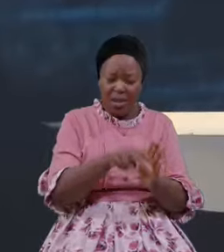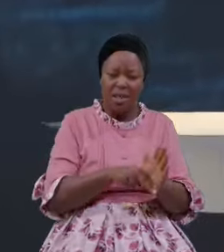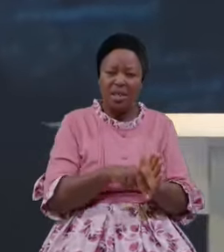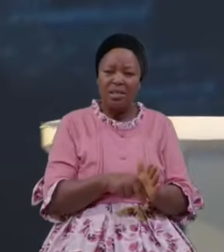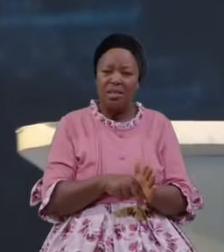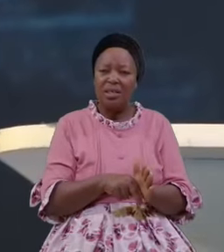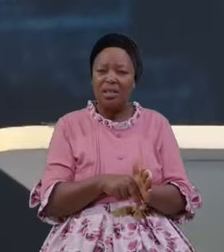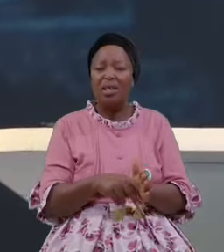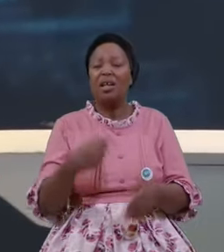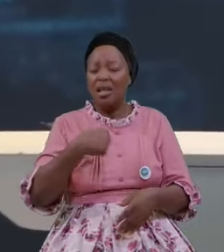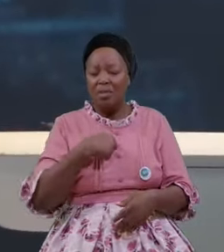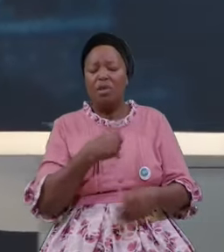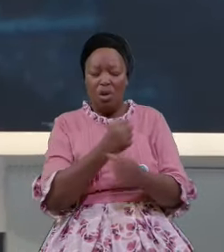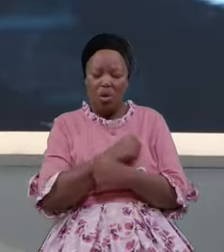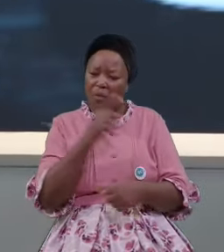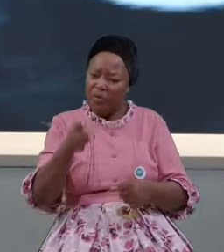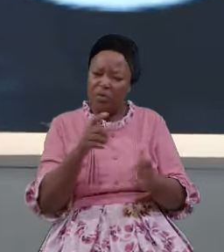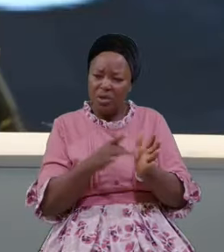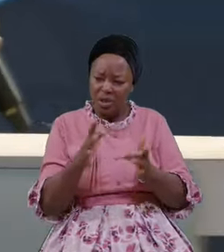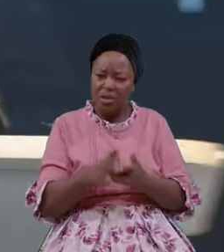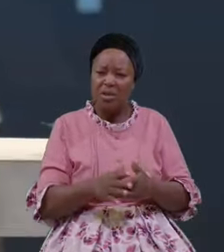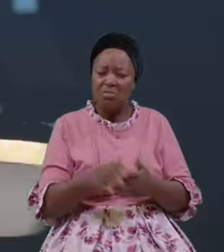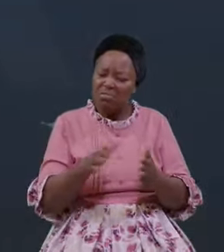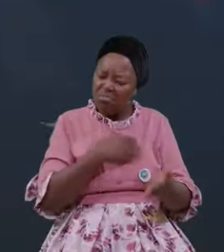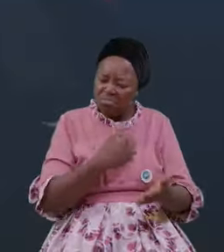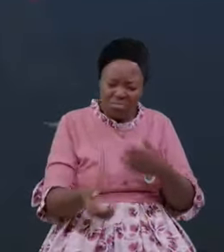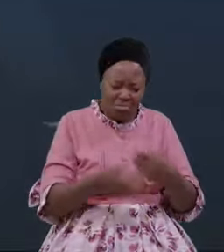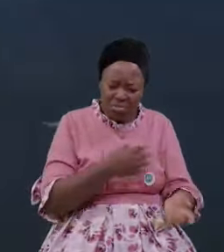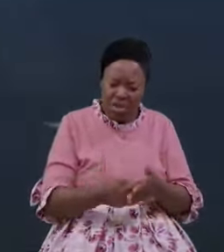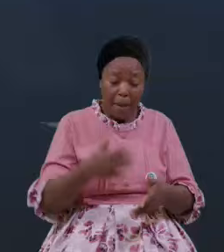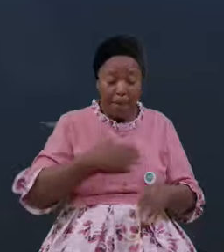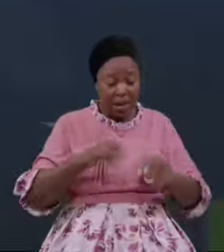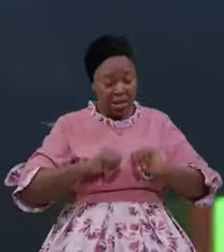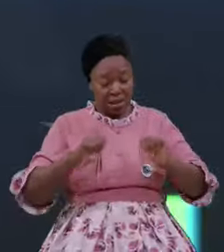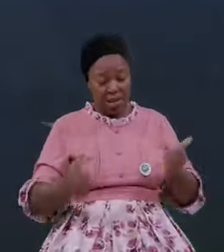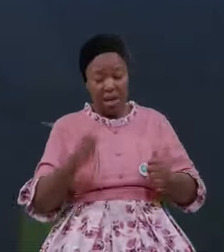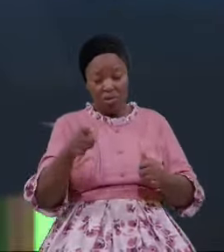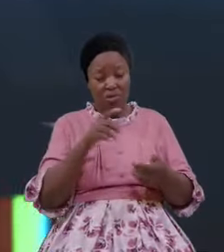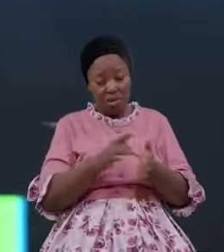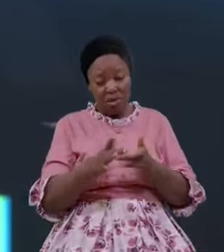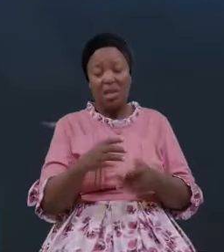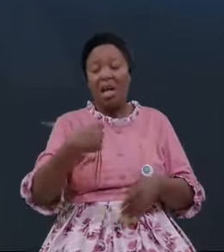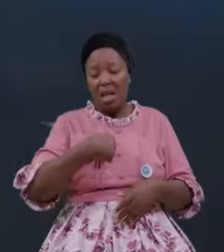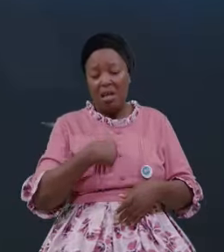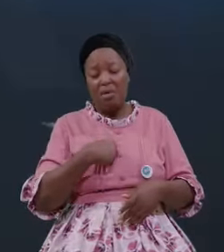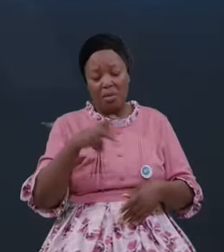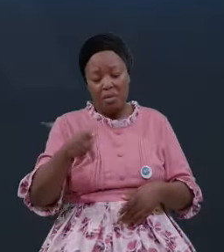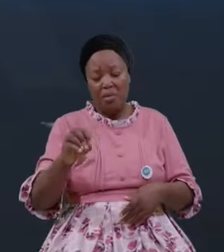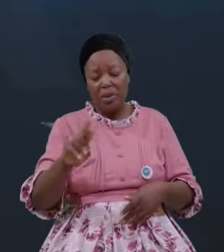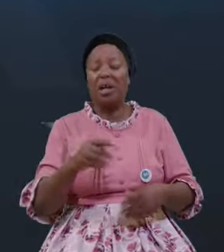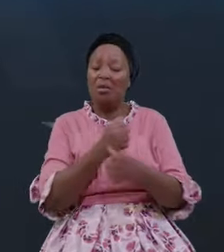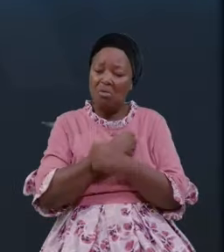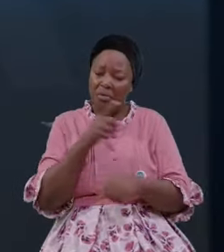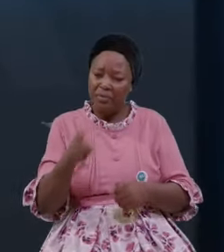I love you. Despite my denying you, I love you. And Jesus